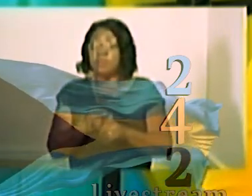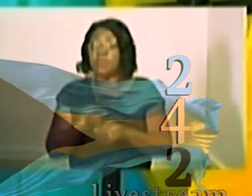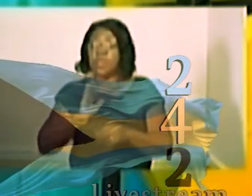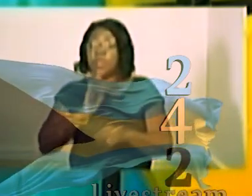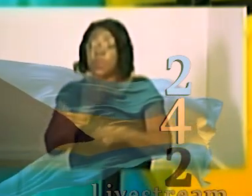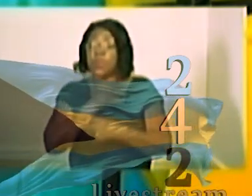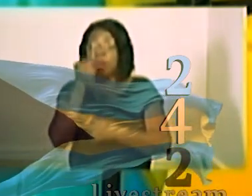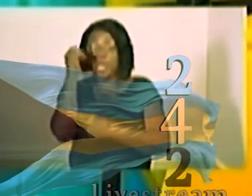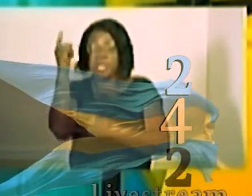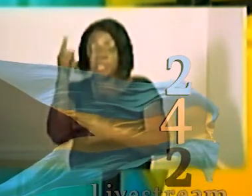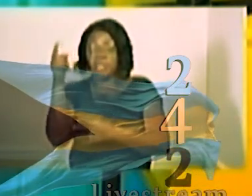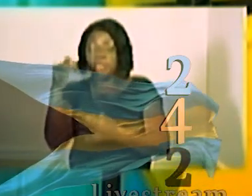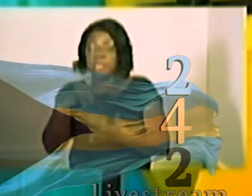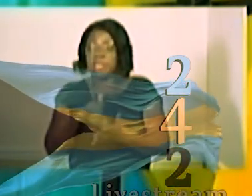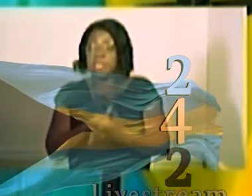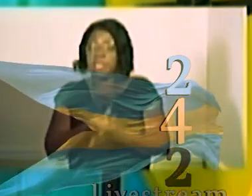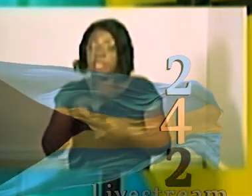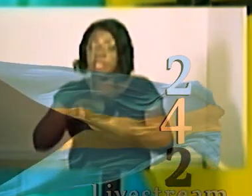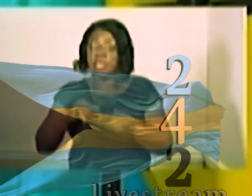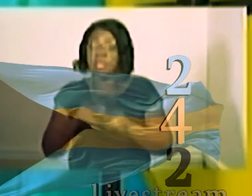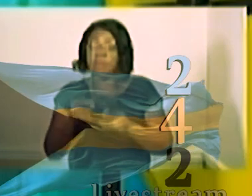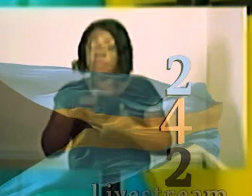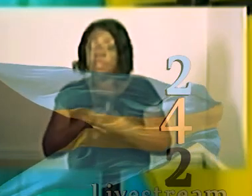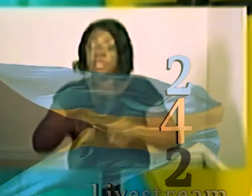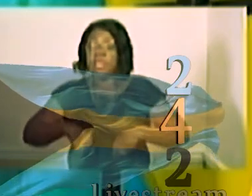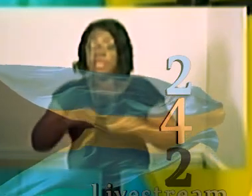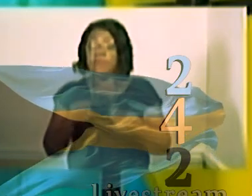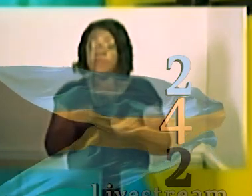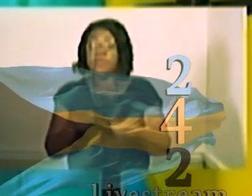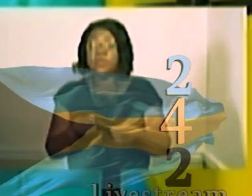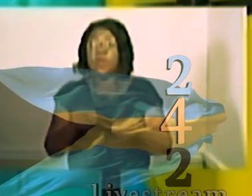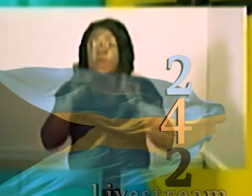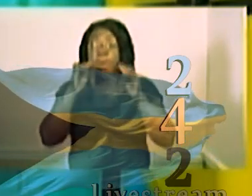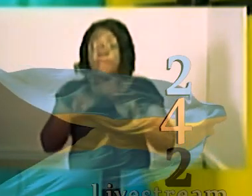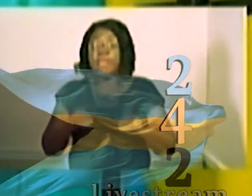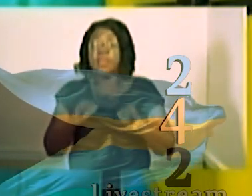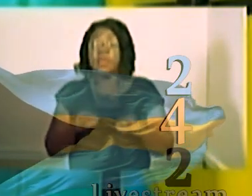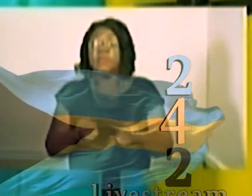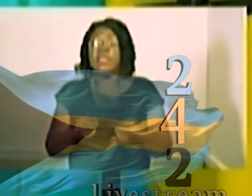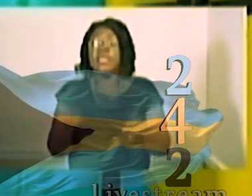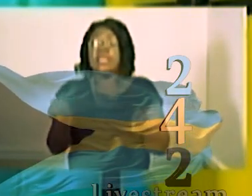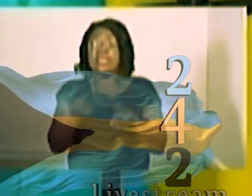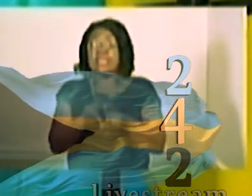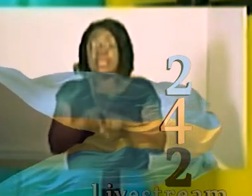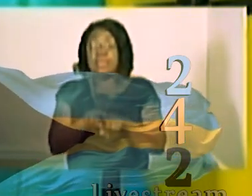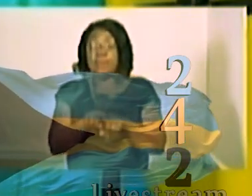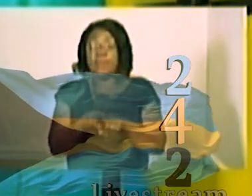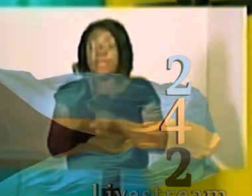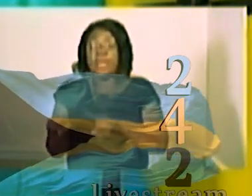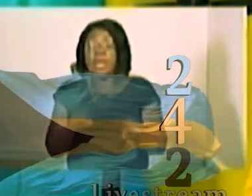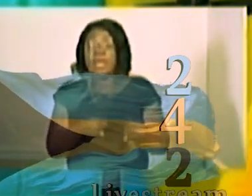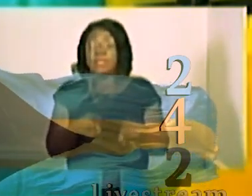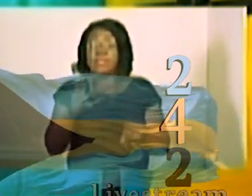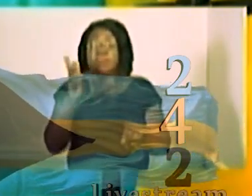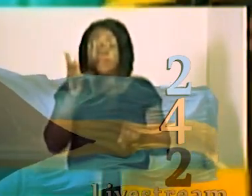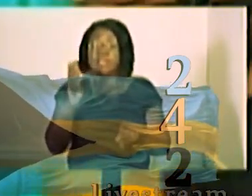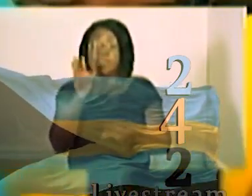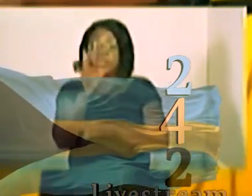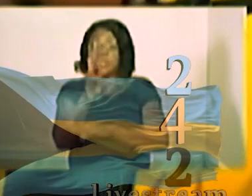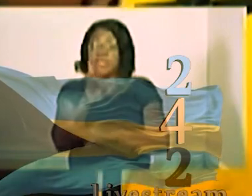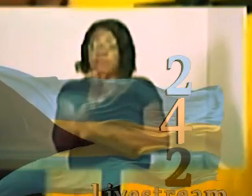be understanding that the figures he gives you may not be the figures as of 6 o'clock this